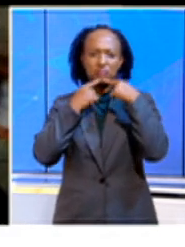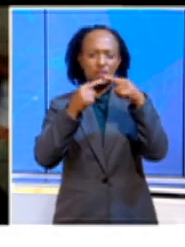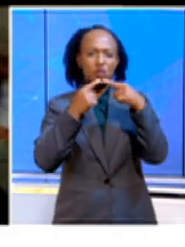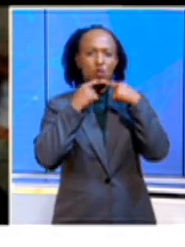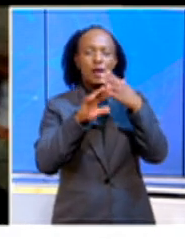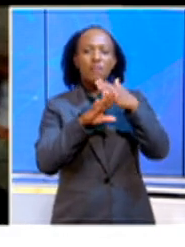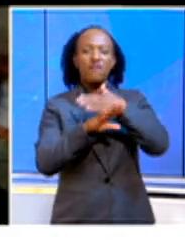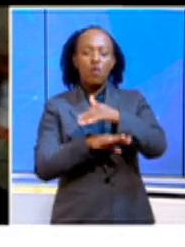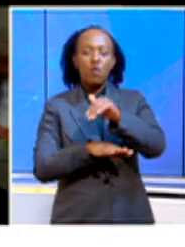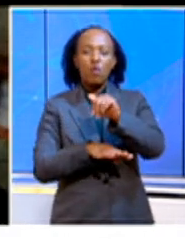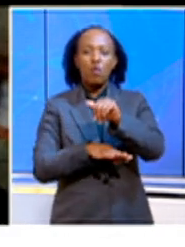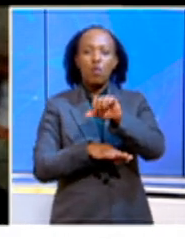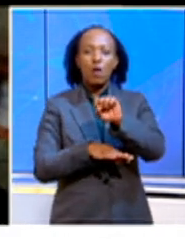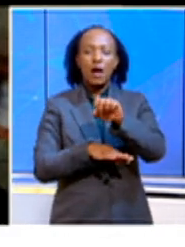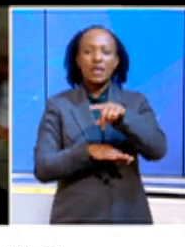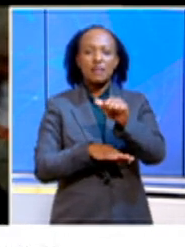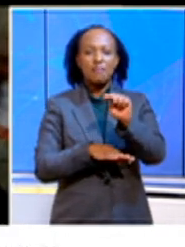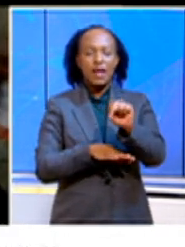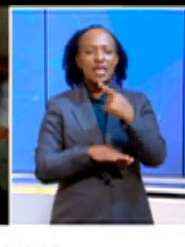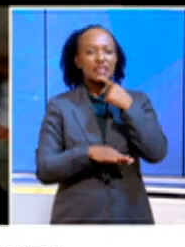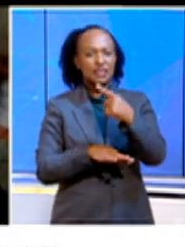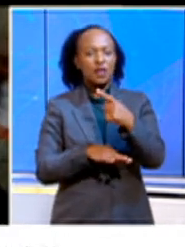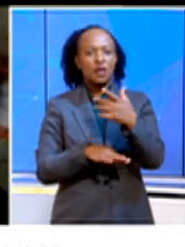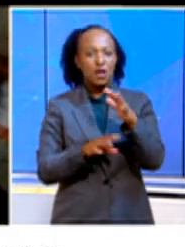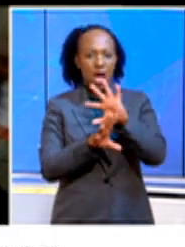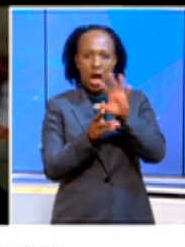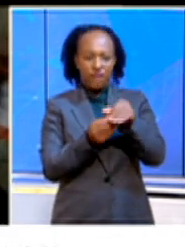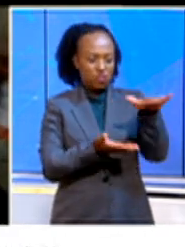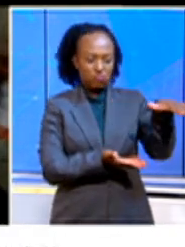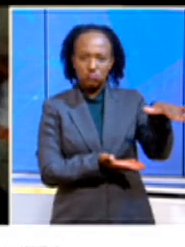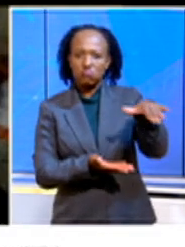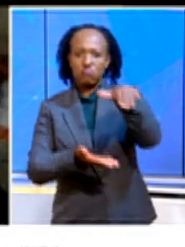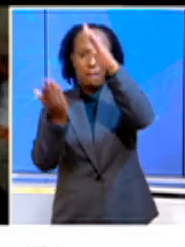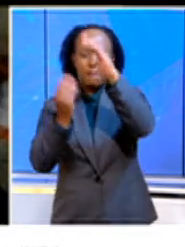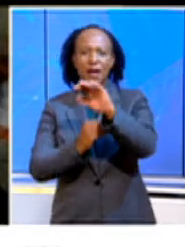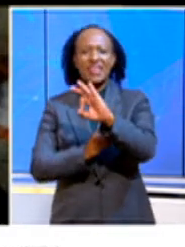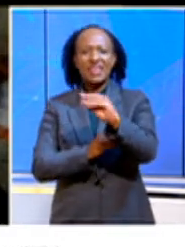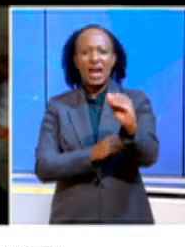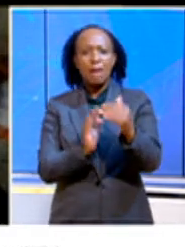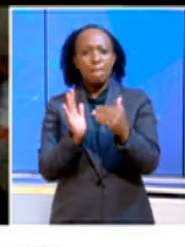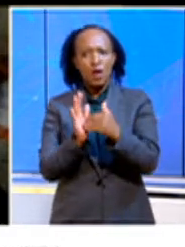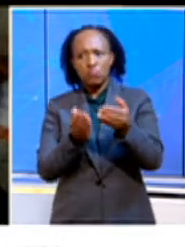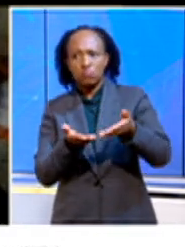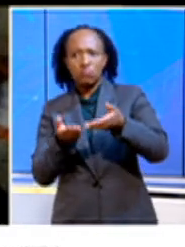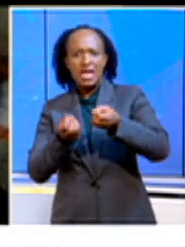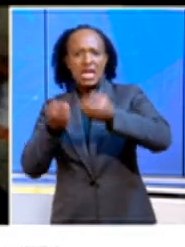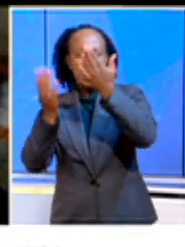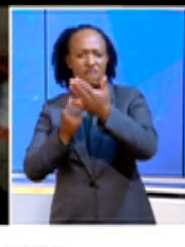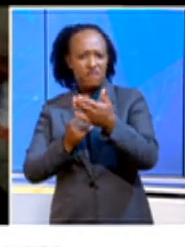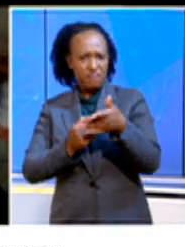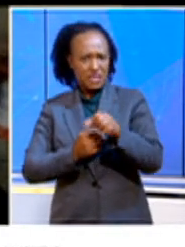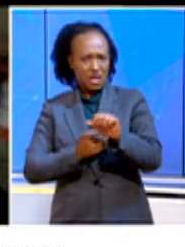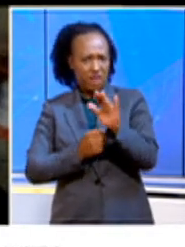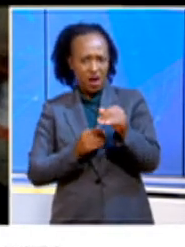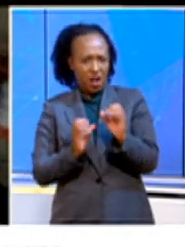had made earlier in the year, saying they were going to export the entire 300 million doses out of South Africa. And that would have been